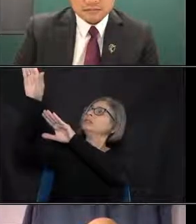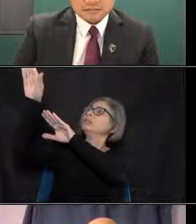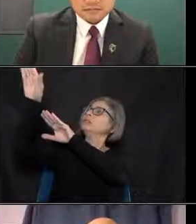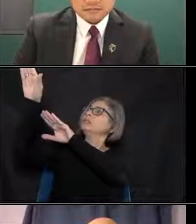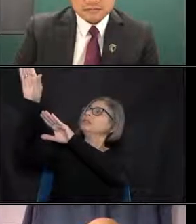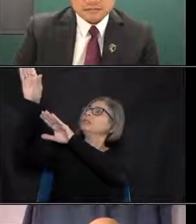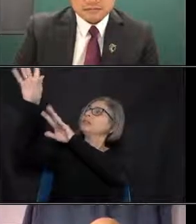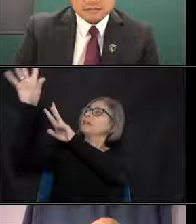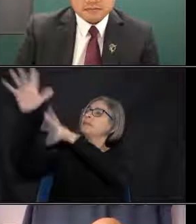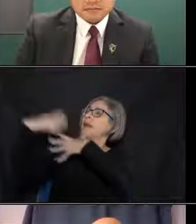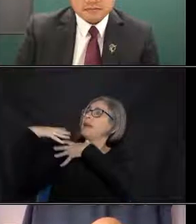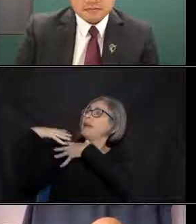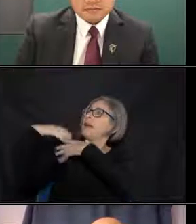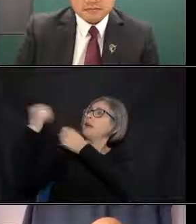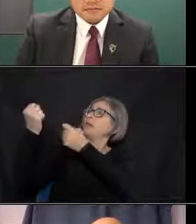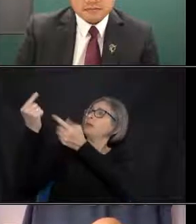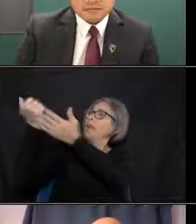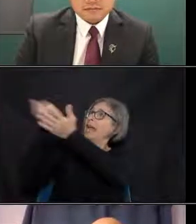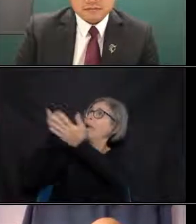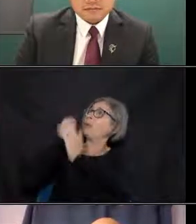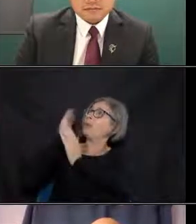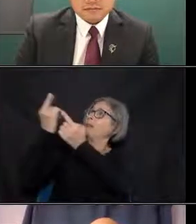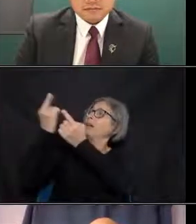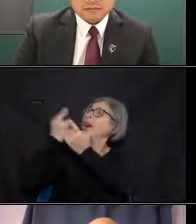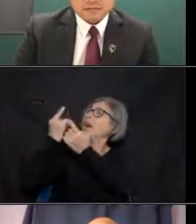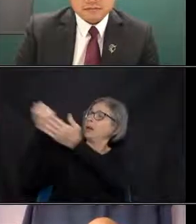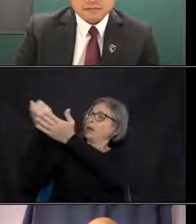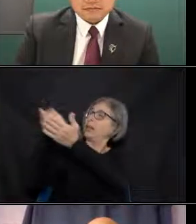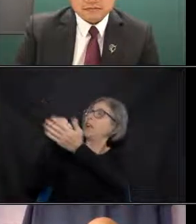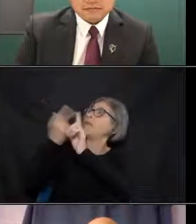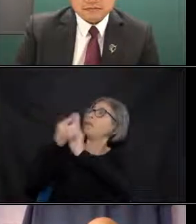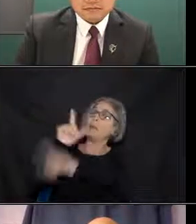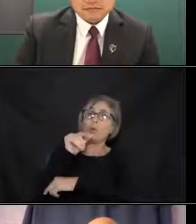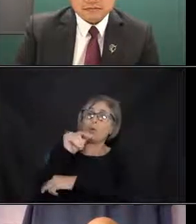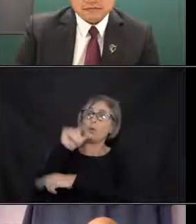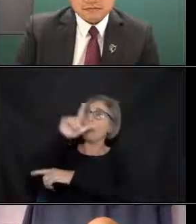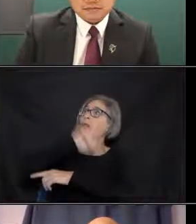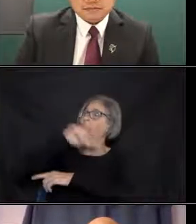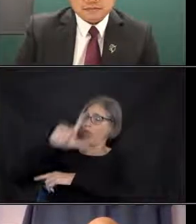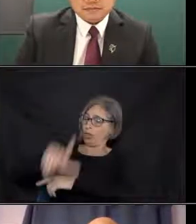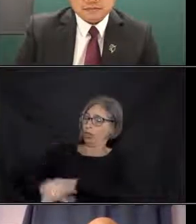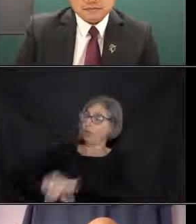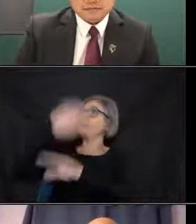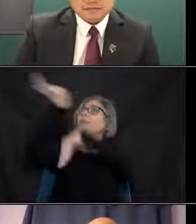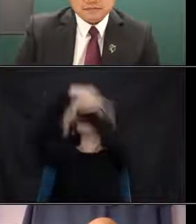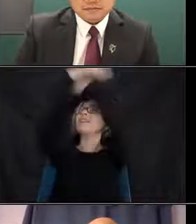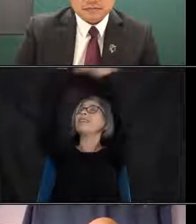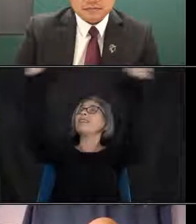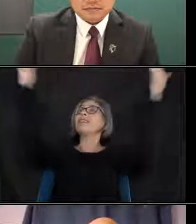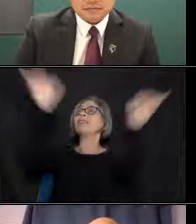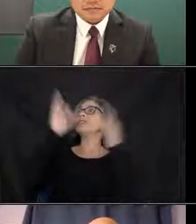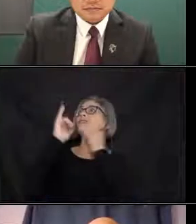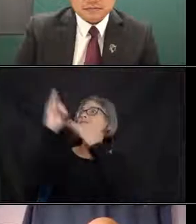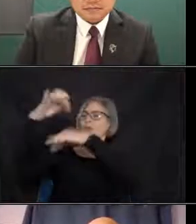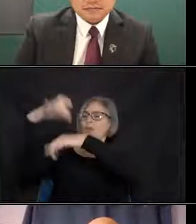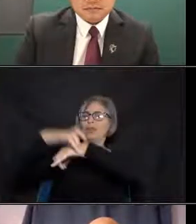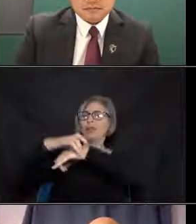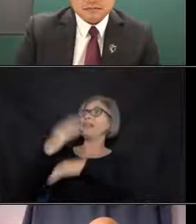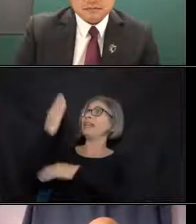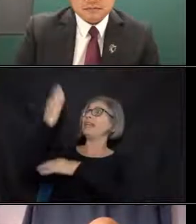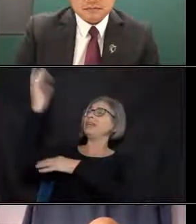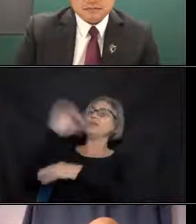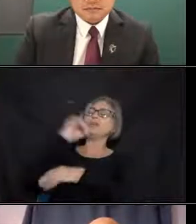shall my help come? My help cometh from the Lord, who made the heavens and the earth. He will not